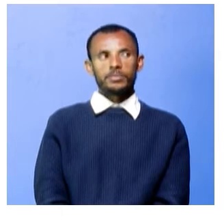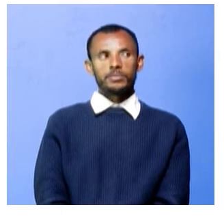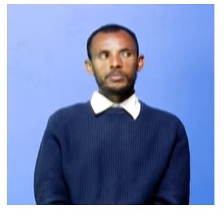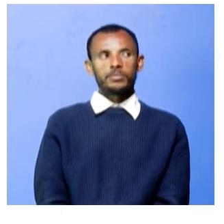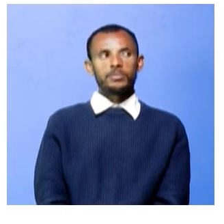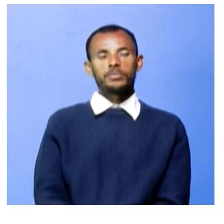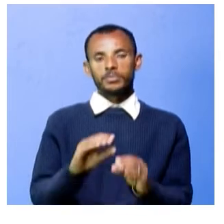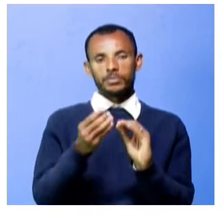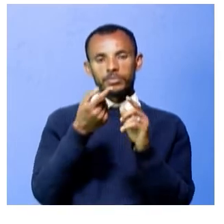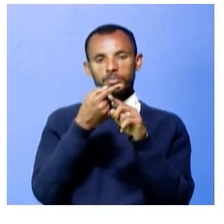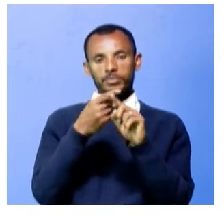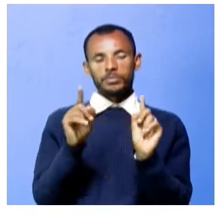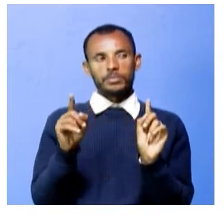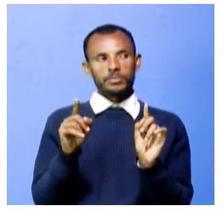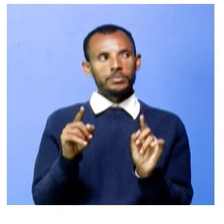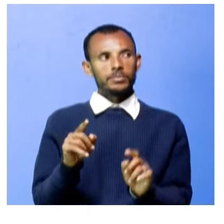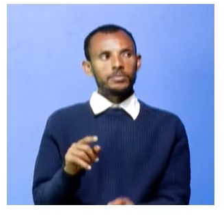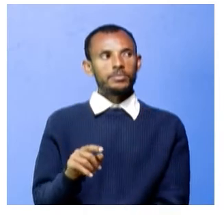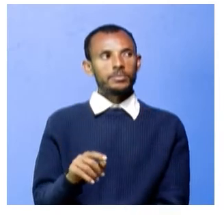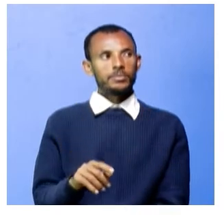A number different